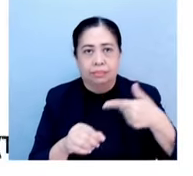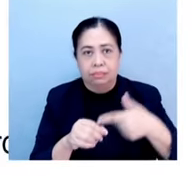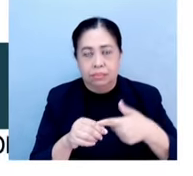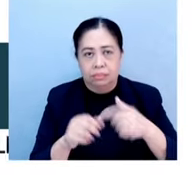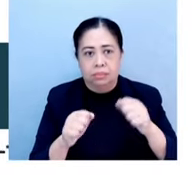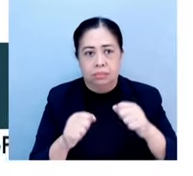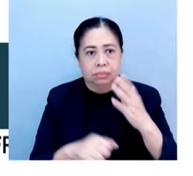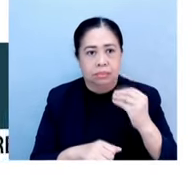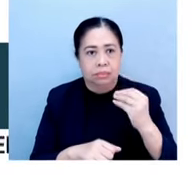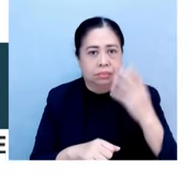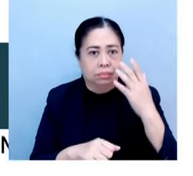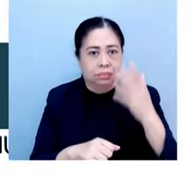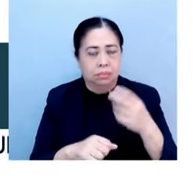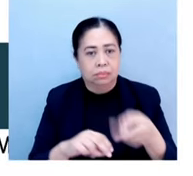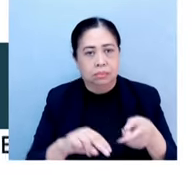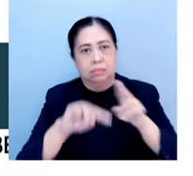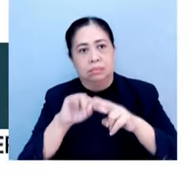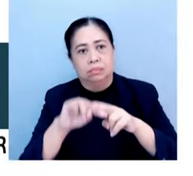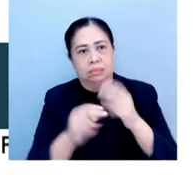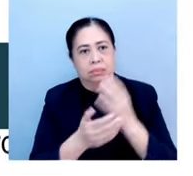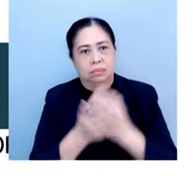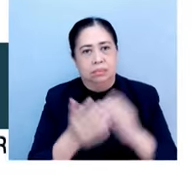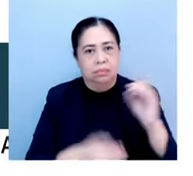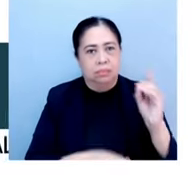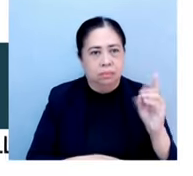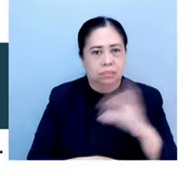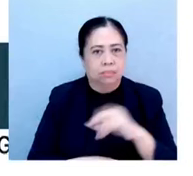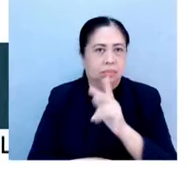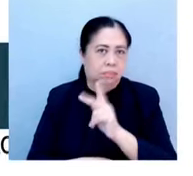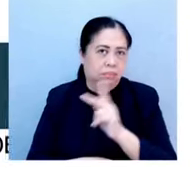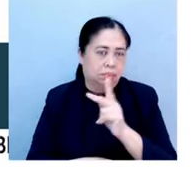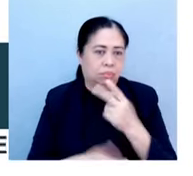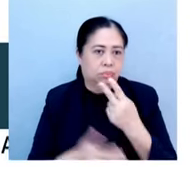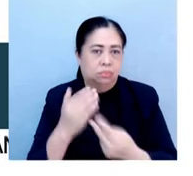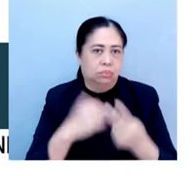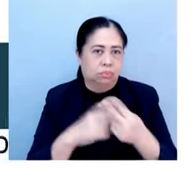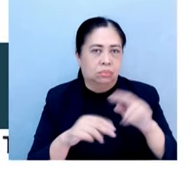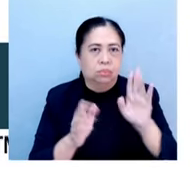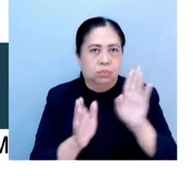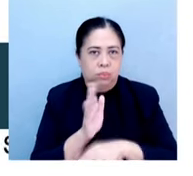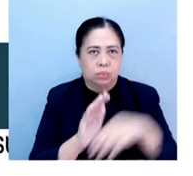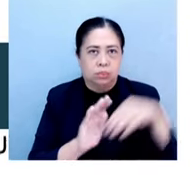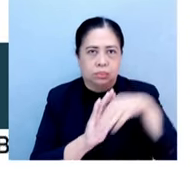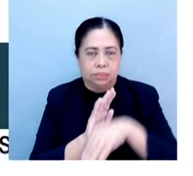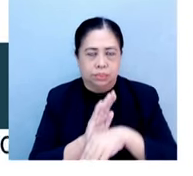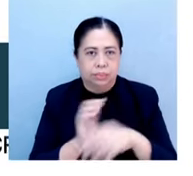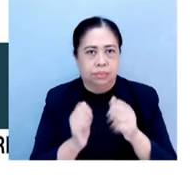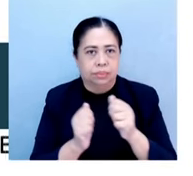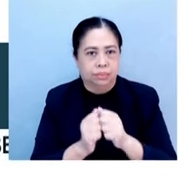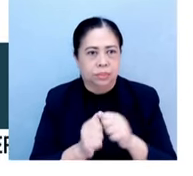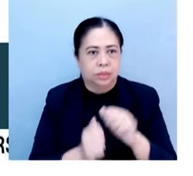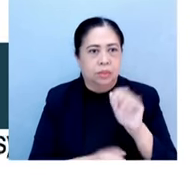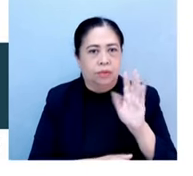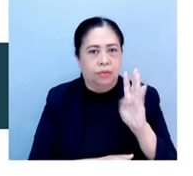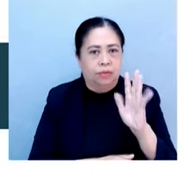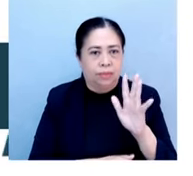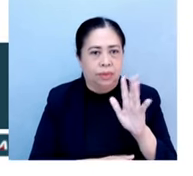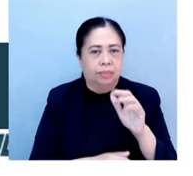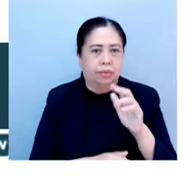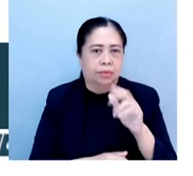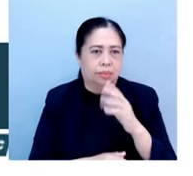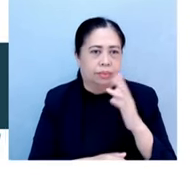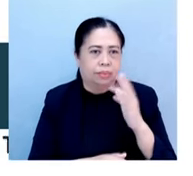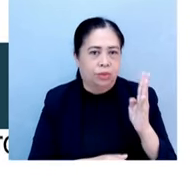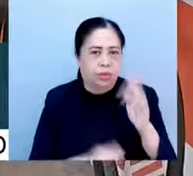50 centavos per liter, while a liter of kerosene and diesel set to be cheaper by 35 to 40 centavos. The Philippine